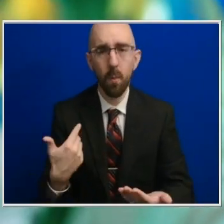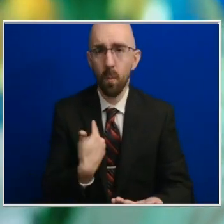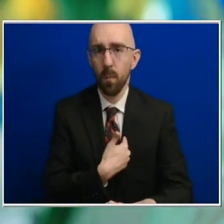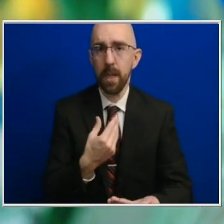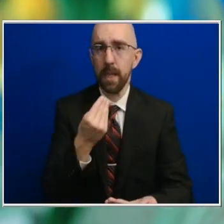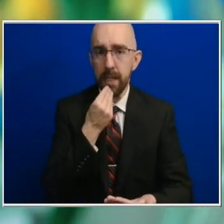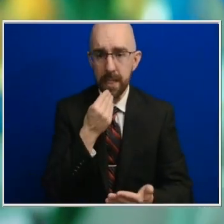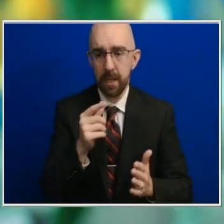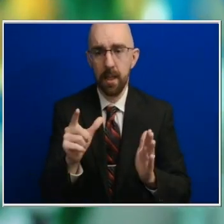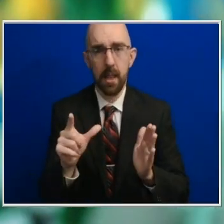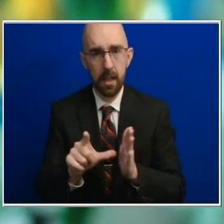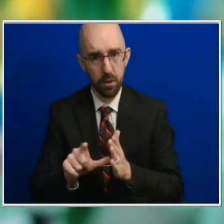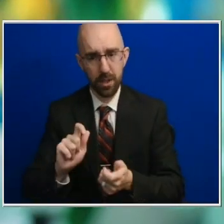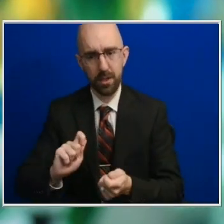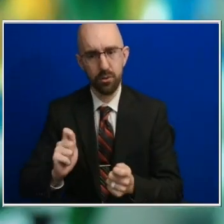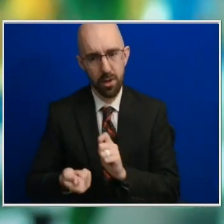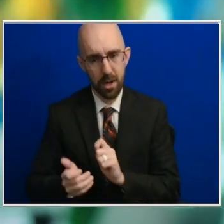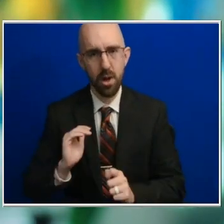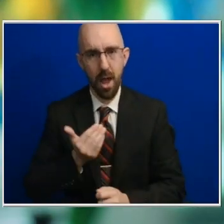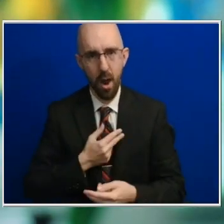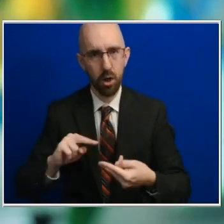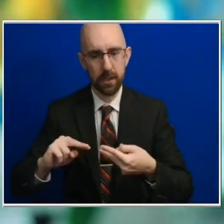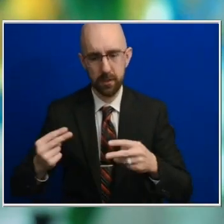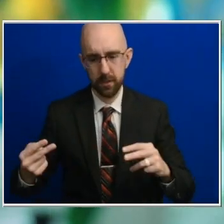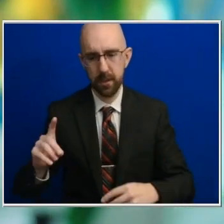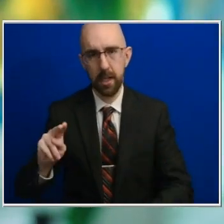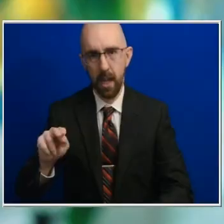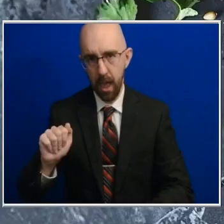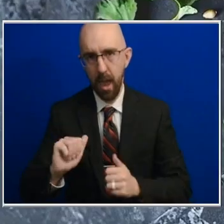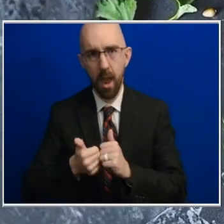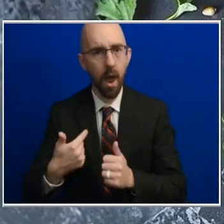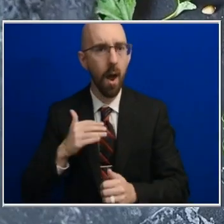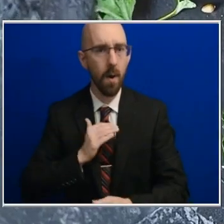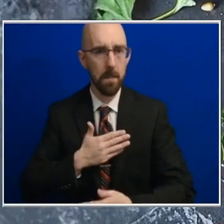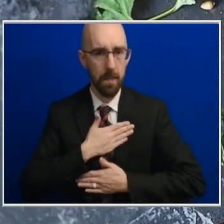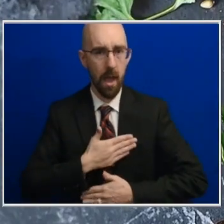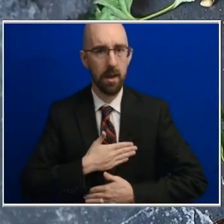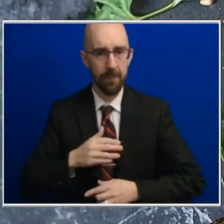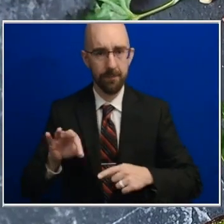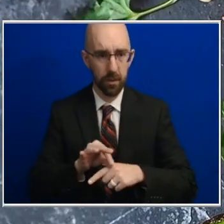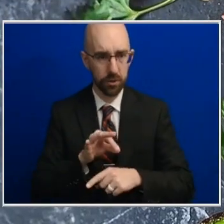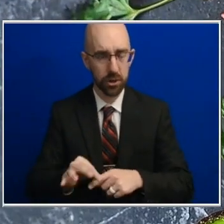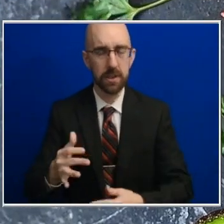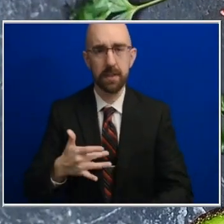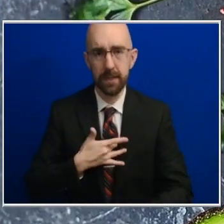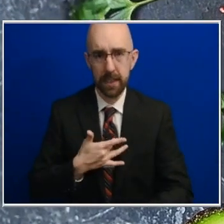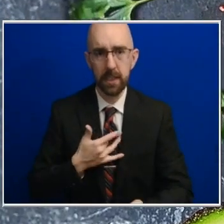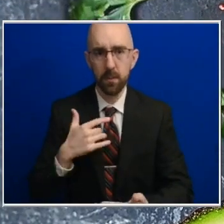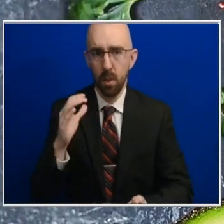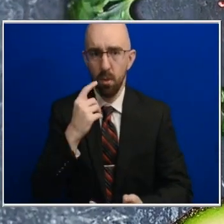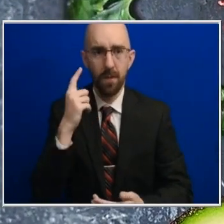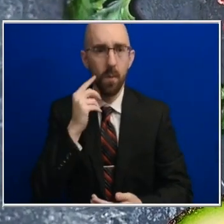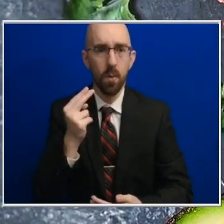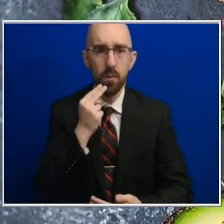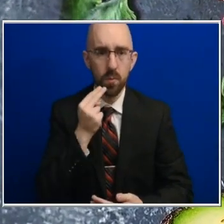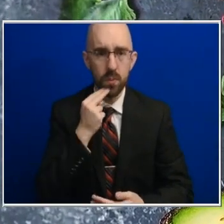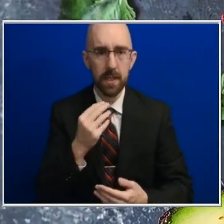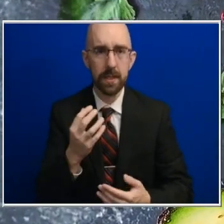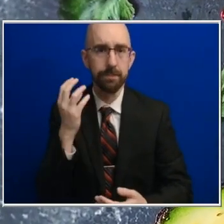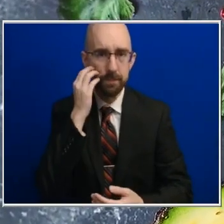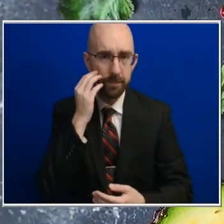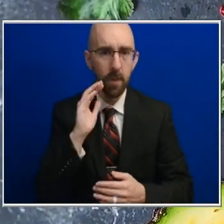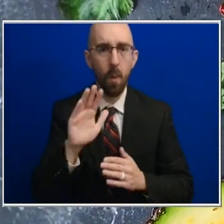literally changes our DNA and how our body functions and feels. We're looking to get nutrient-dense whole real foods into the